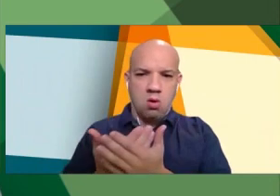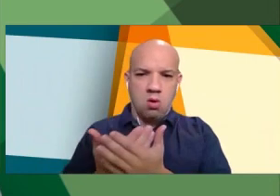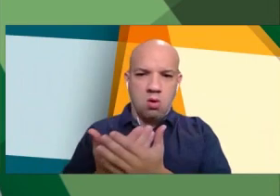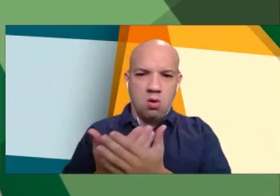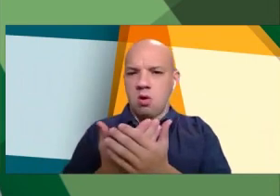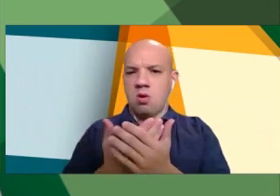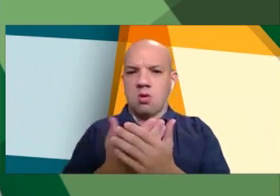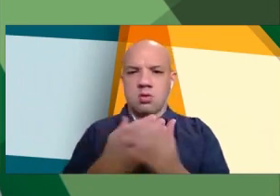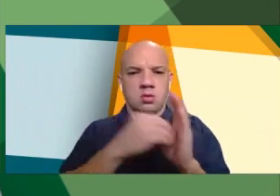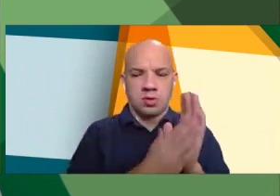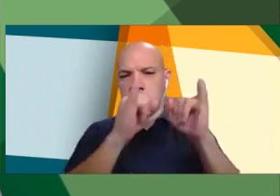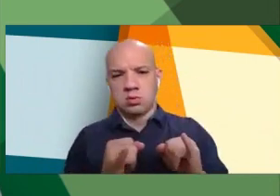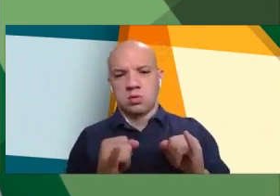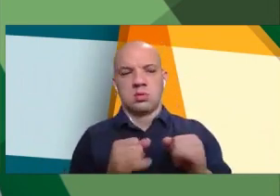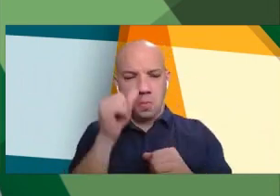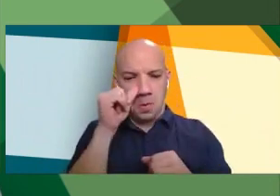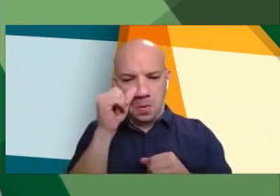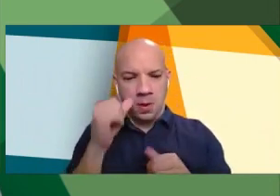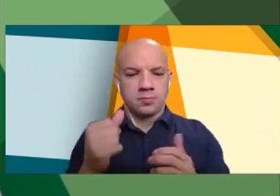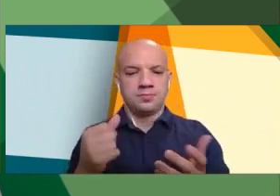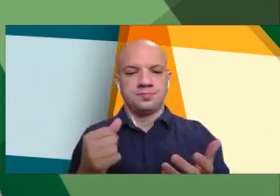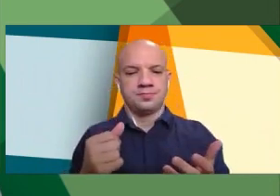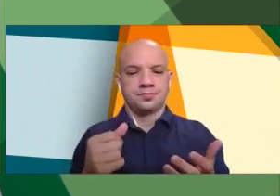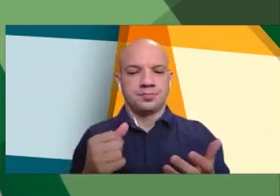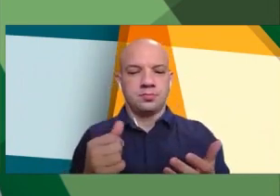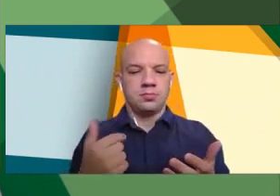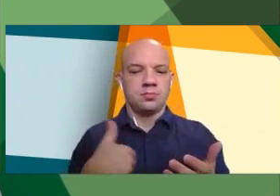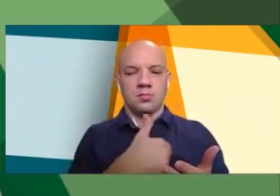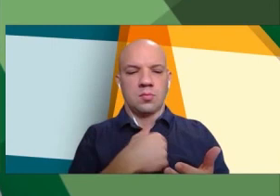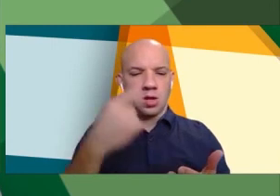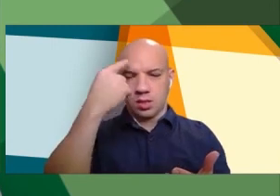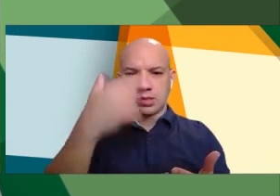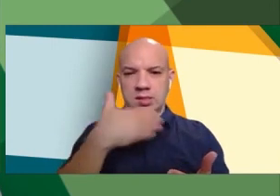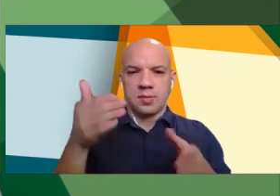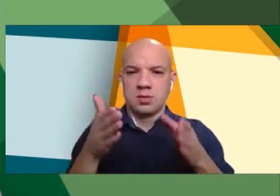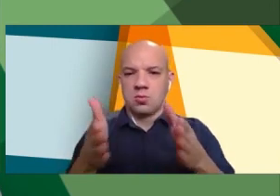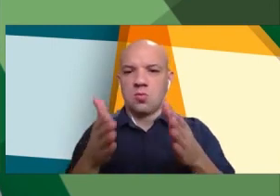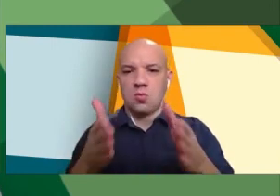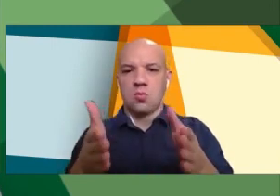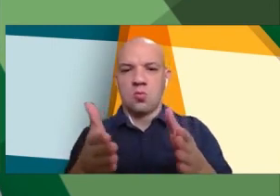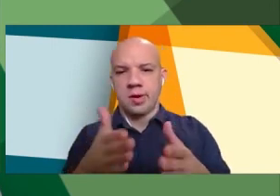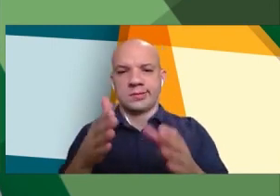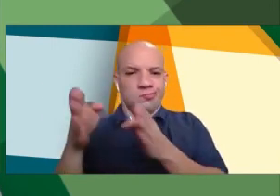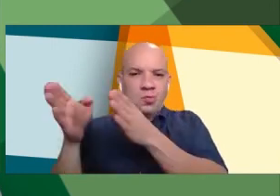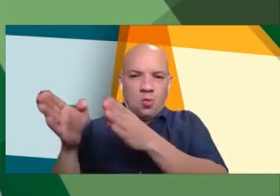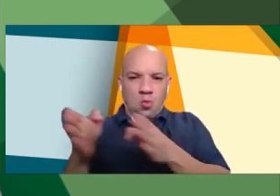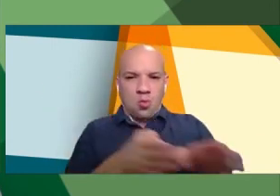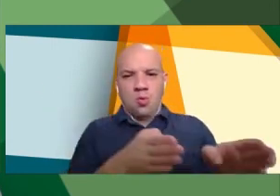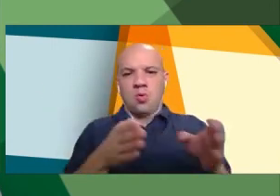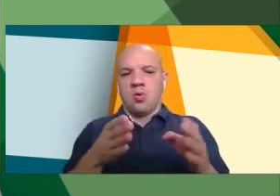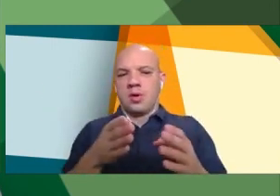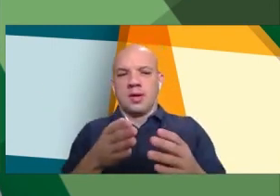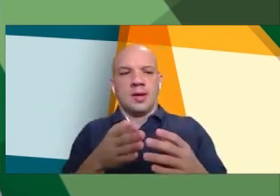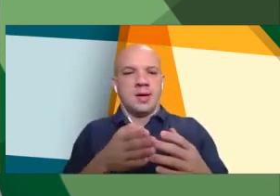We think it's the best way to organize and instruct the preparation of a